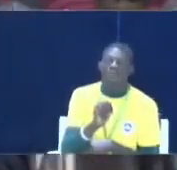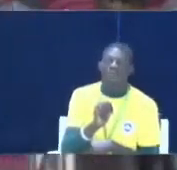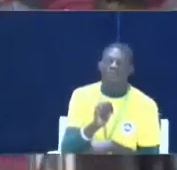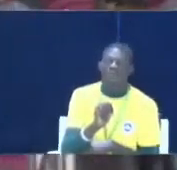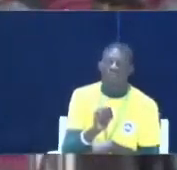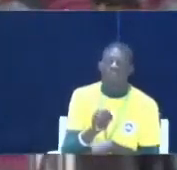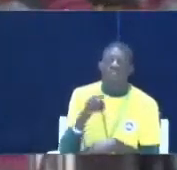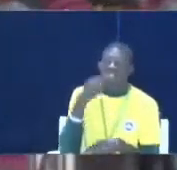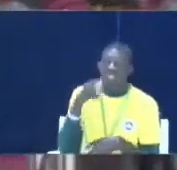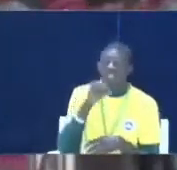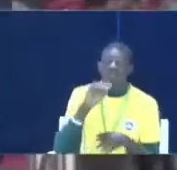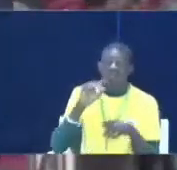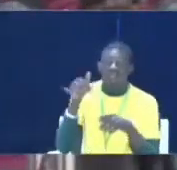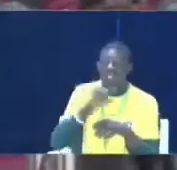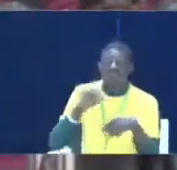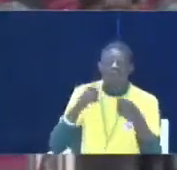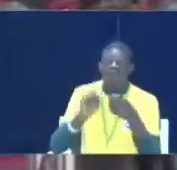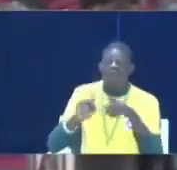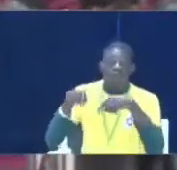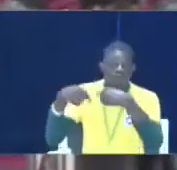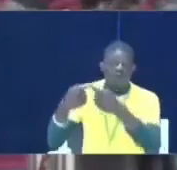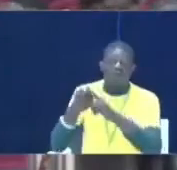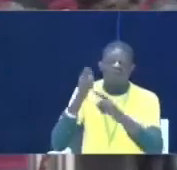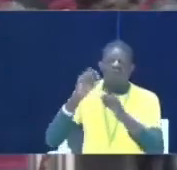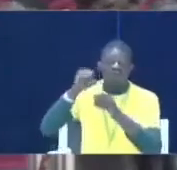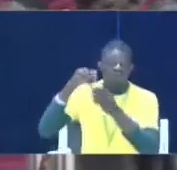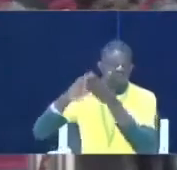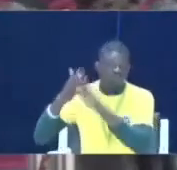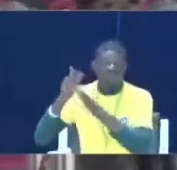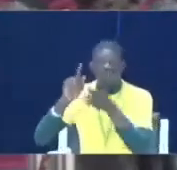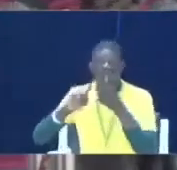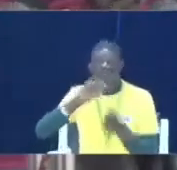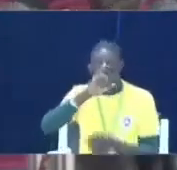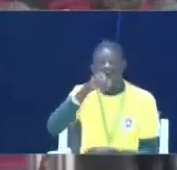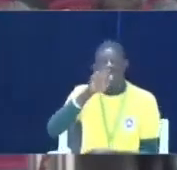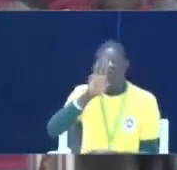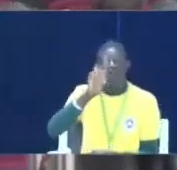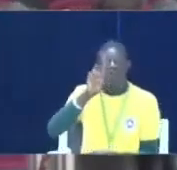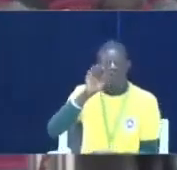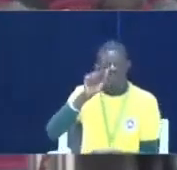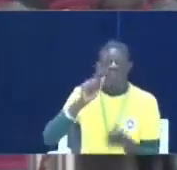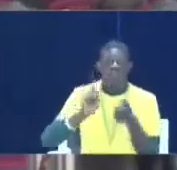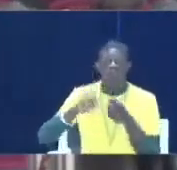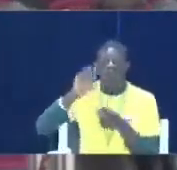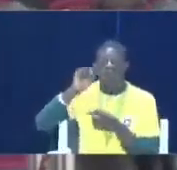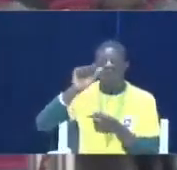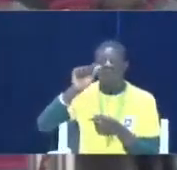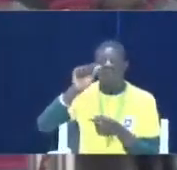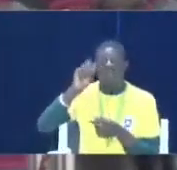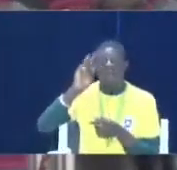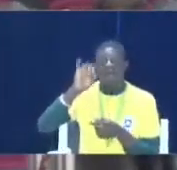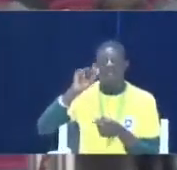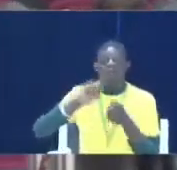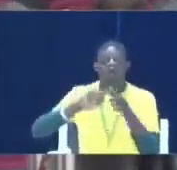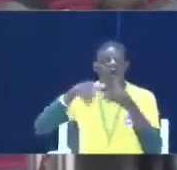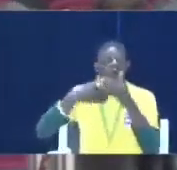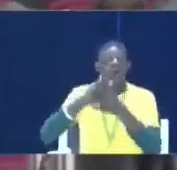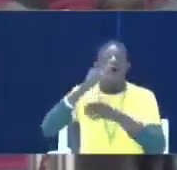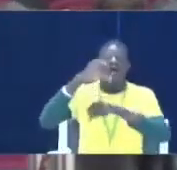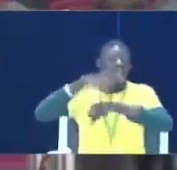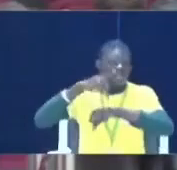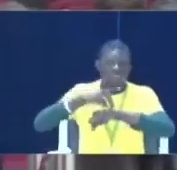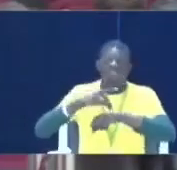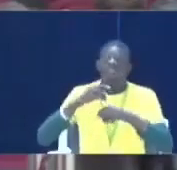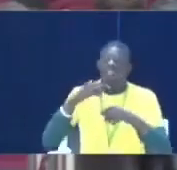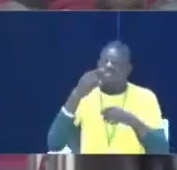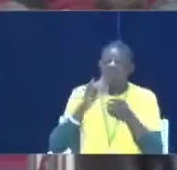He told them, you're going to go from Jerusalem to Judea to Samaria and to the uttermost part of the earth. It goes to